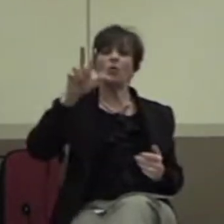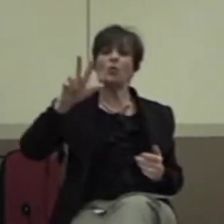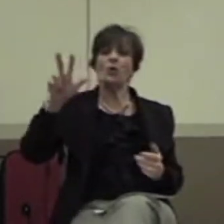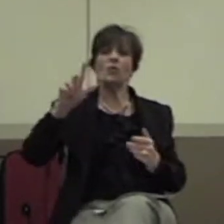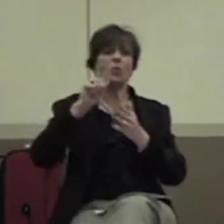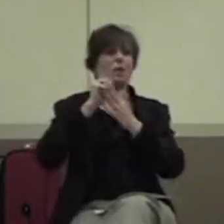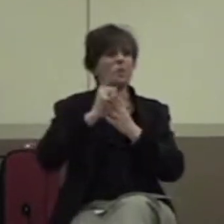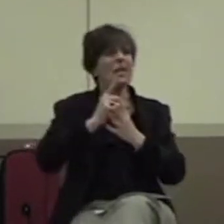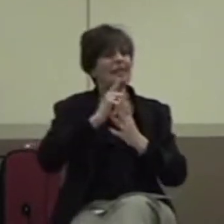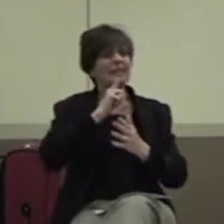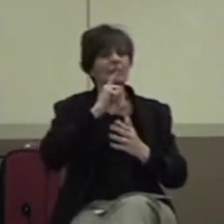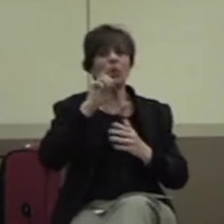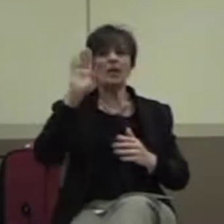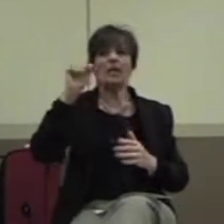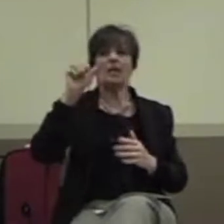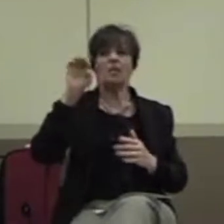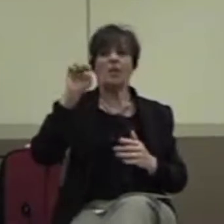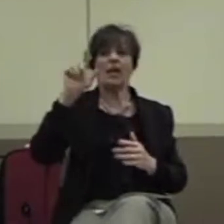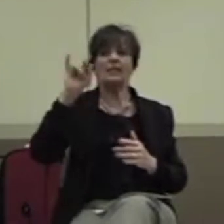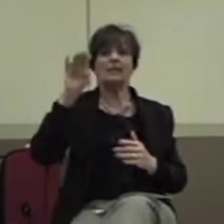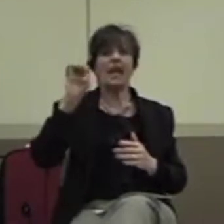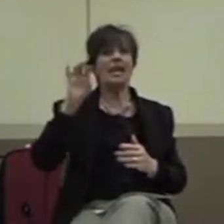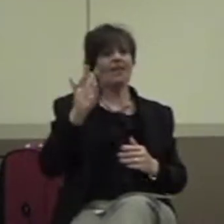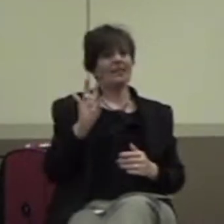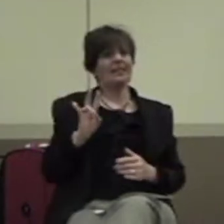333 minutes, which is really a baseline of